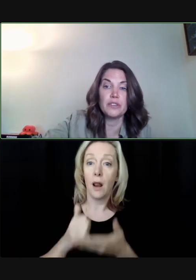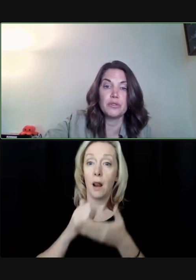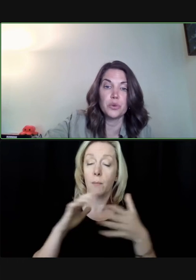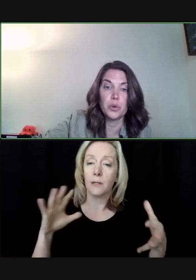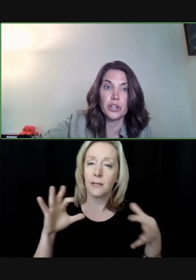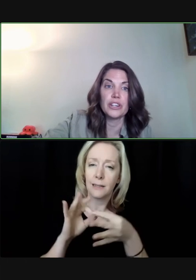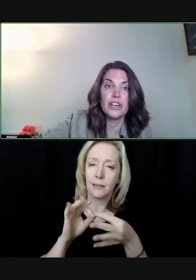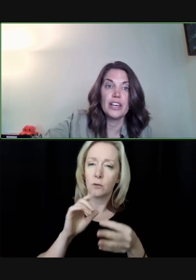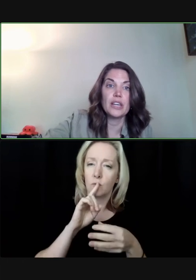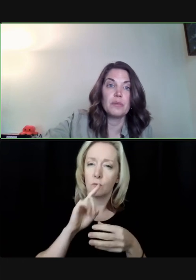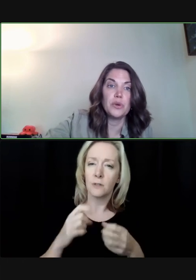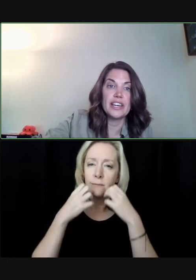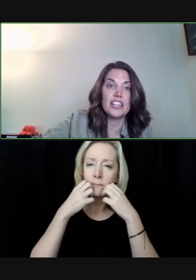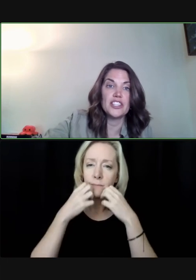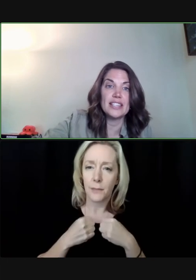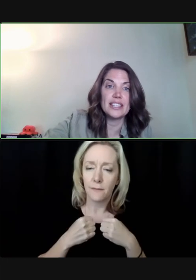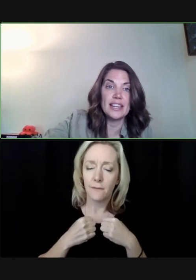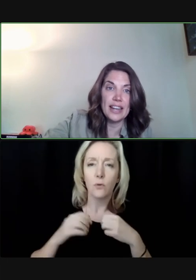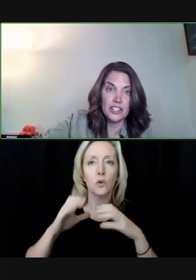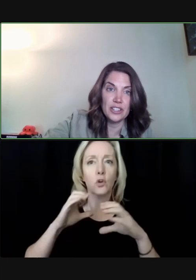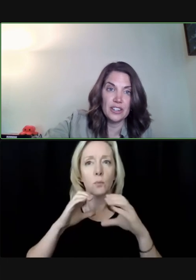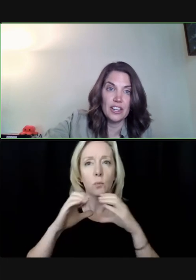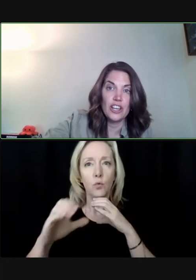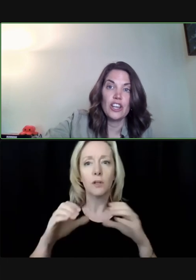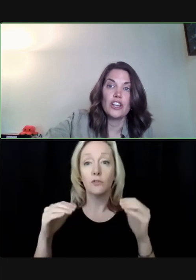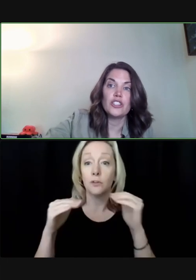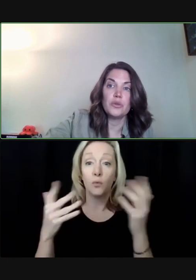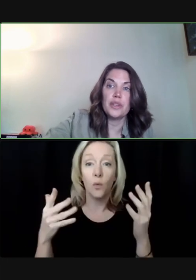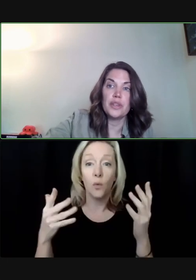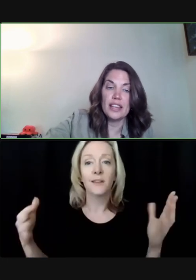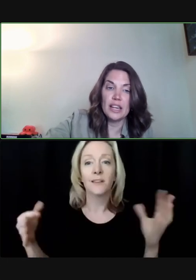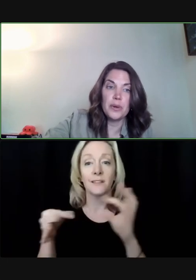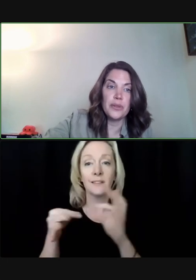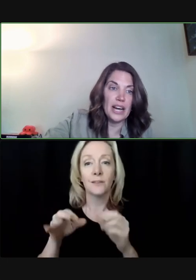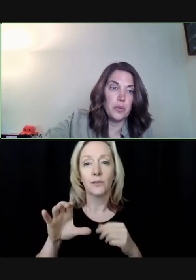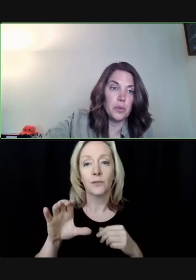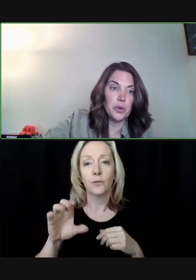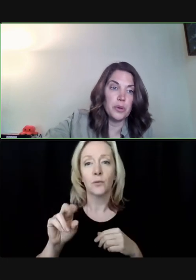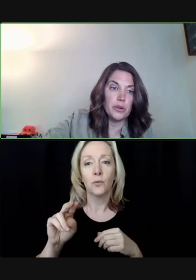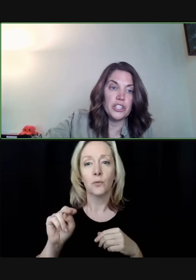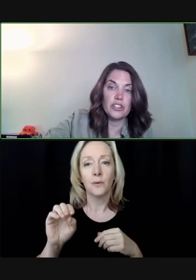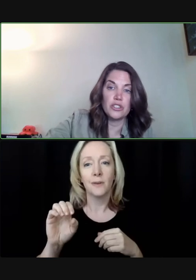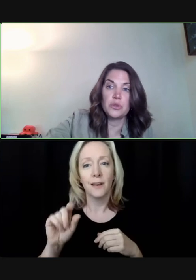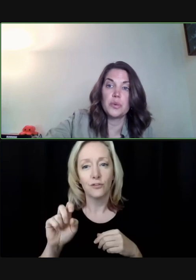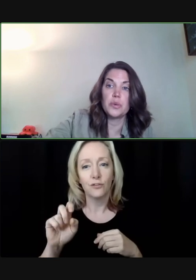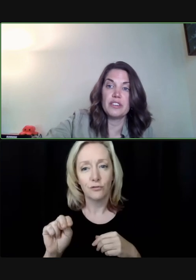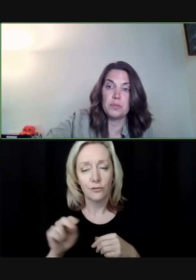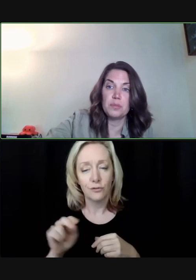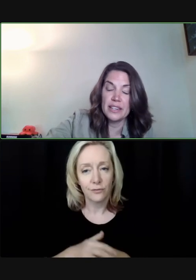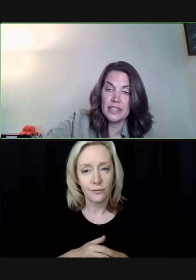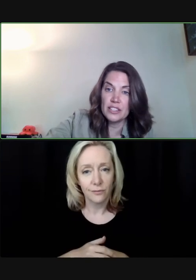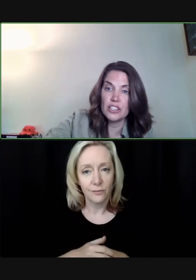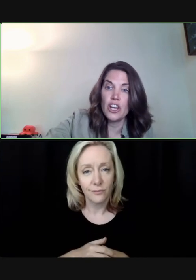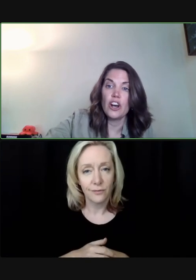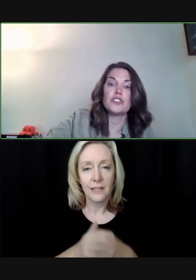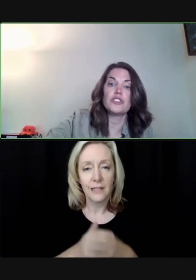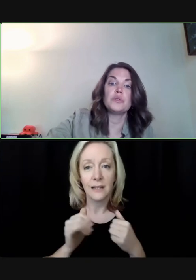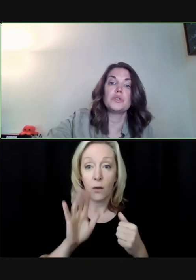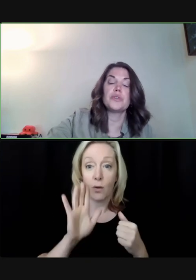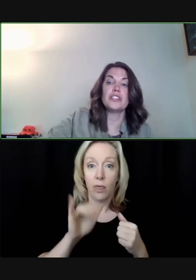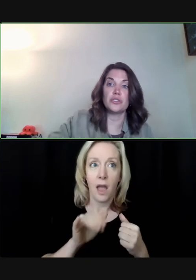meaningful sense of the word. Communication is connection. So if we think about that when we're approaching our students with deaf